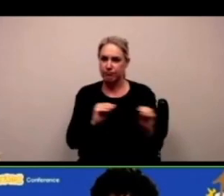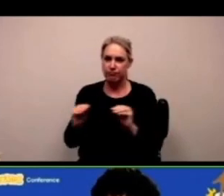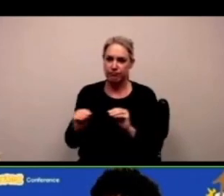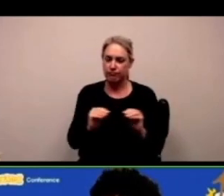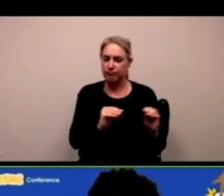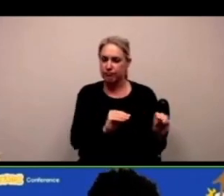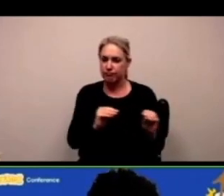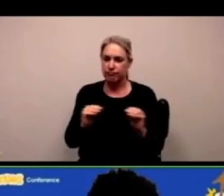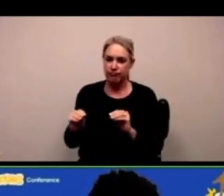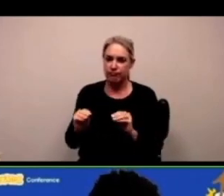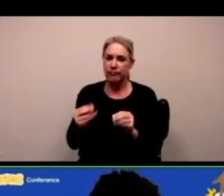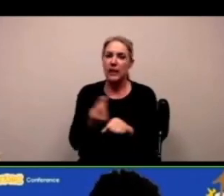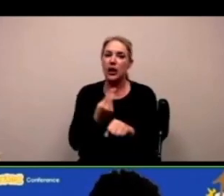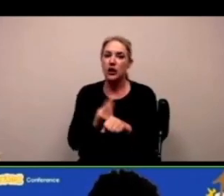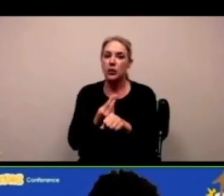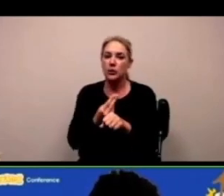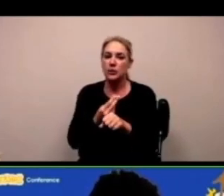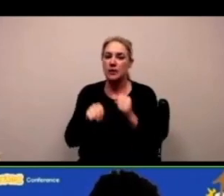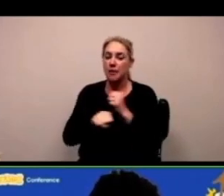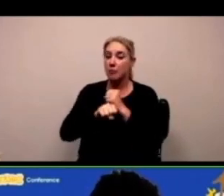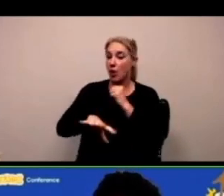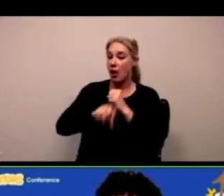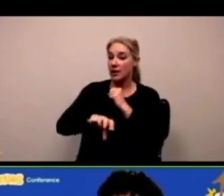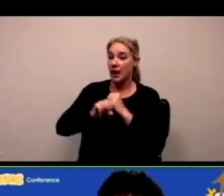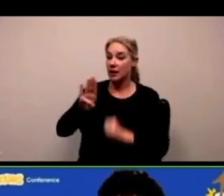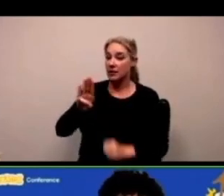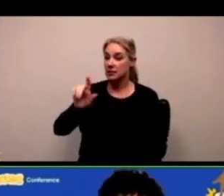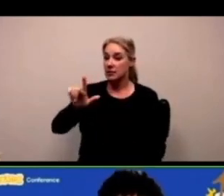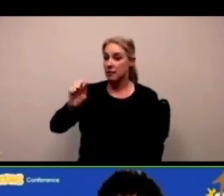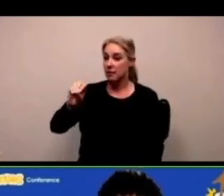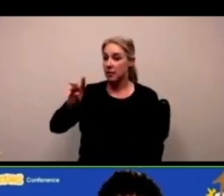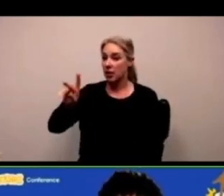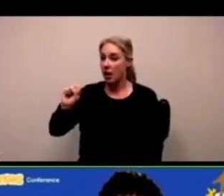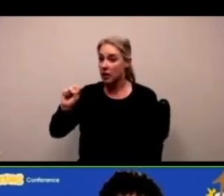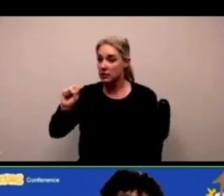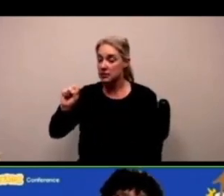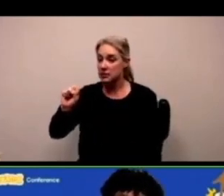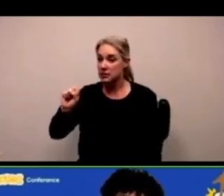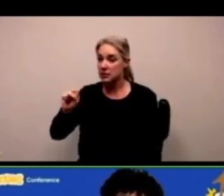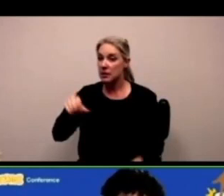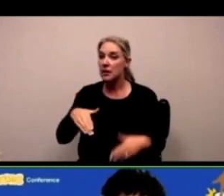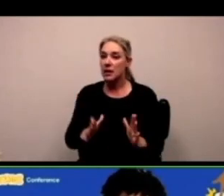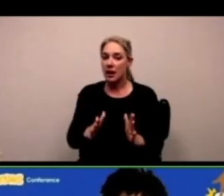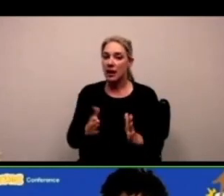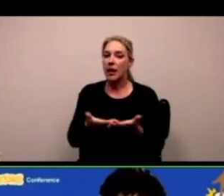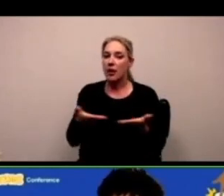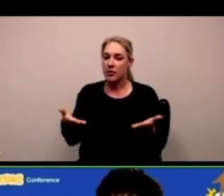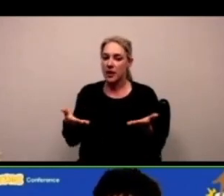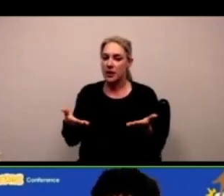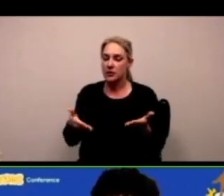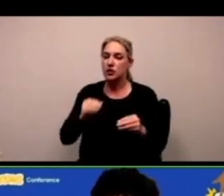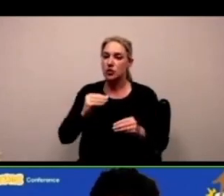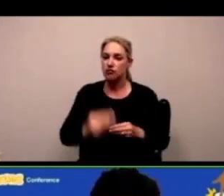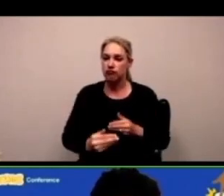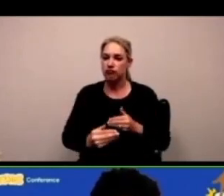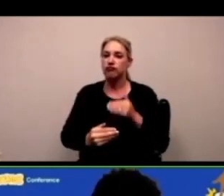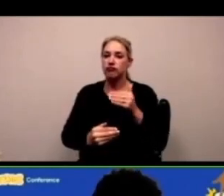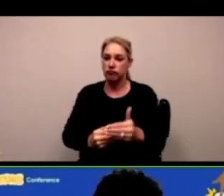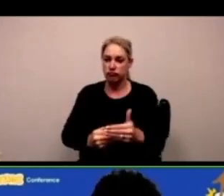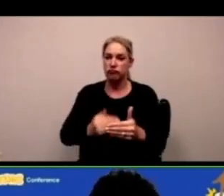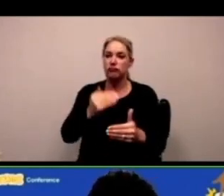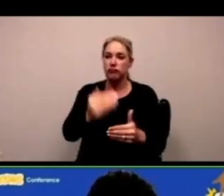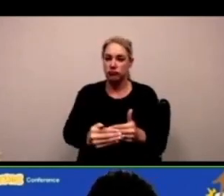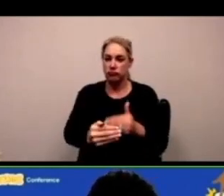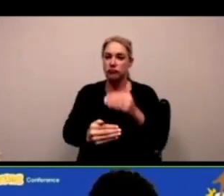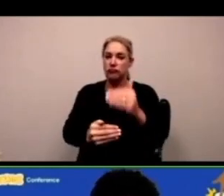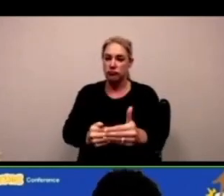another one, I used those broadcast blocks so that everything would kind of move step by step, so that when Avery